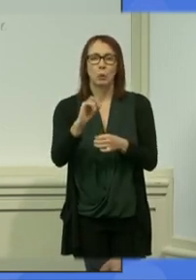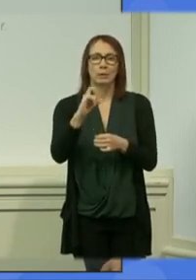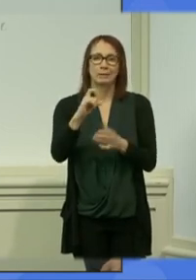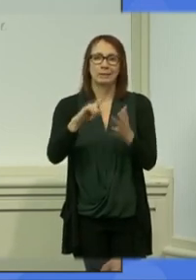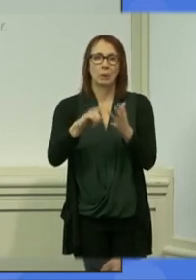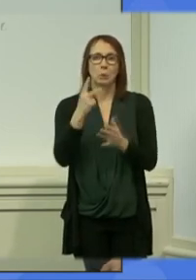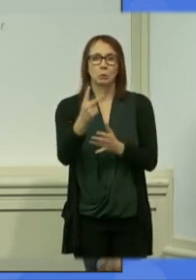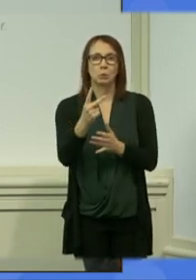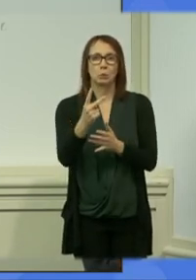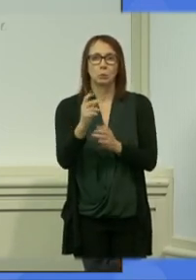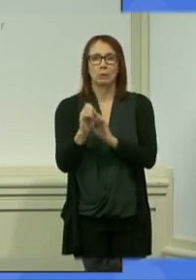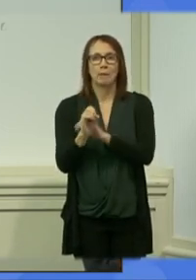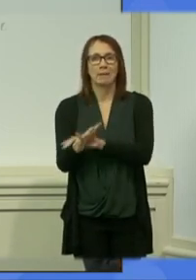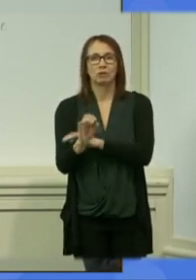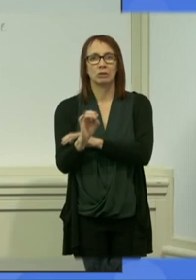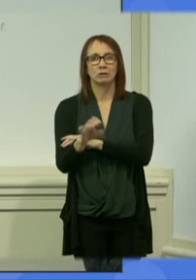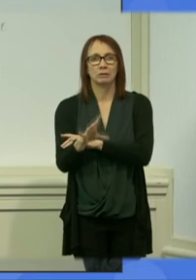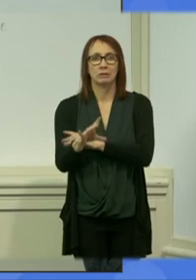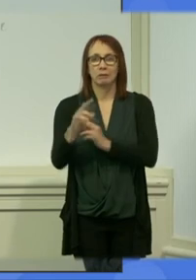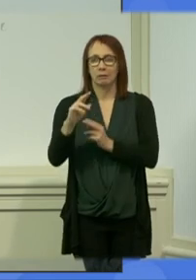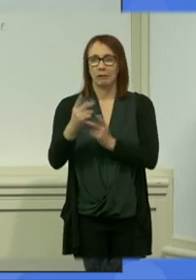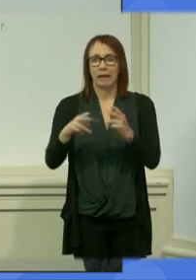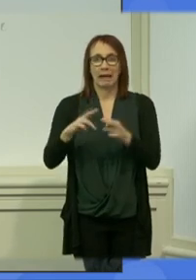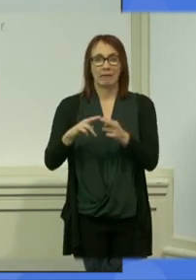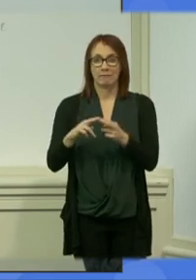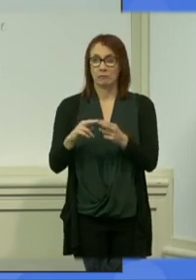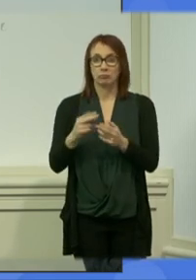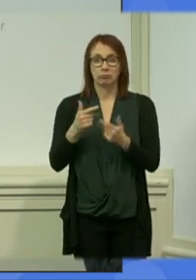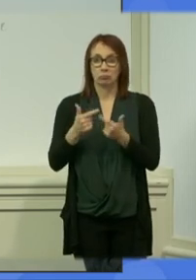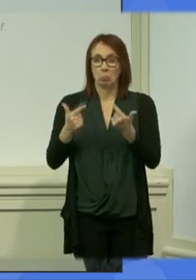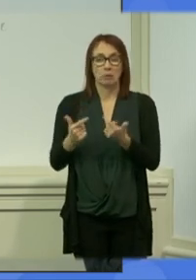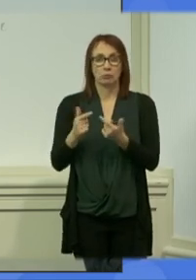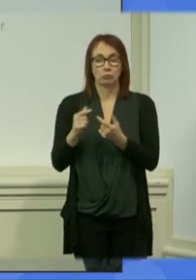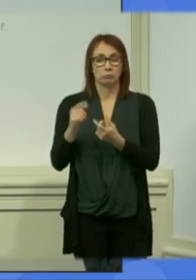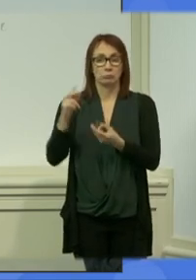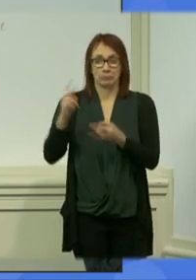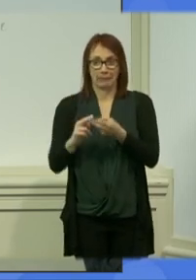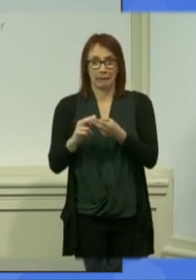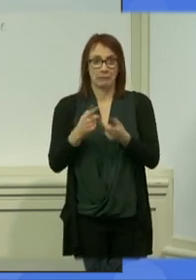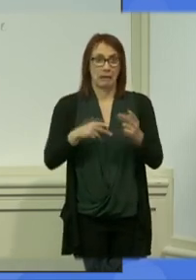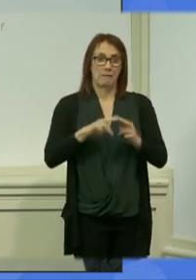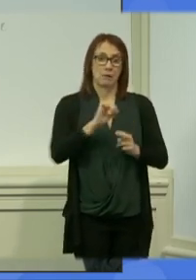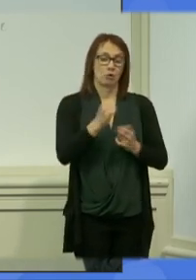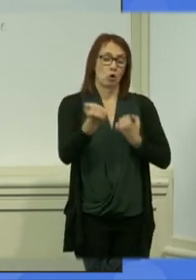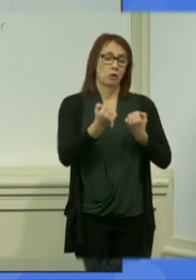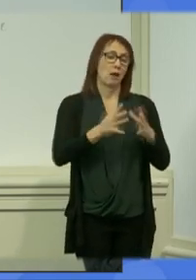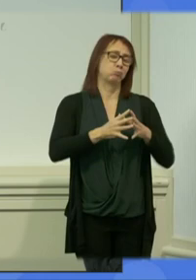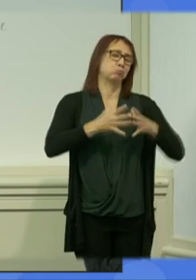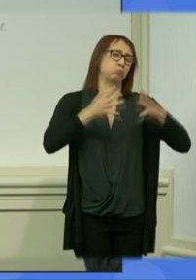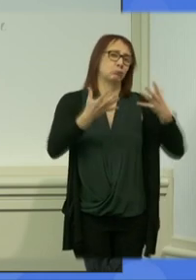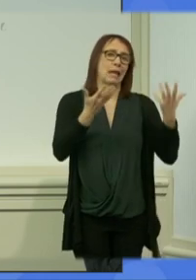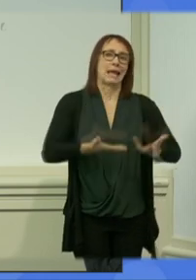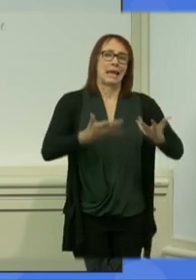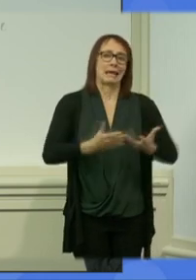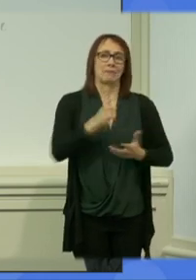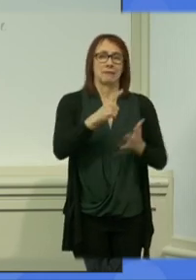a car that emits hardly any emissions, you'll pay less. If you've got a big gas guzzling car, you'll pay more. We've also, of course, got fuel duties,